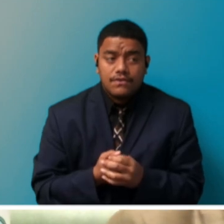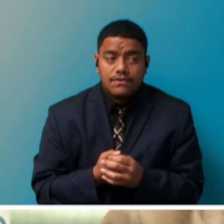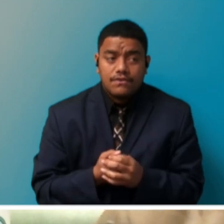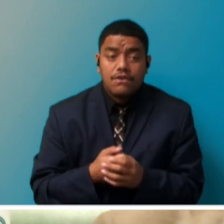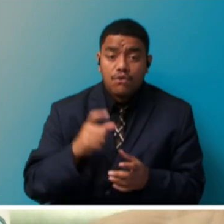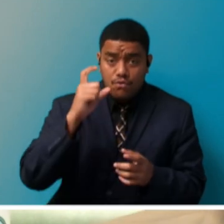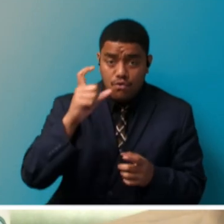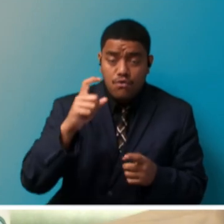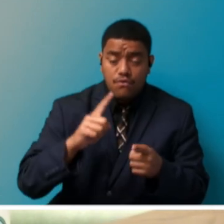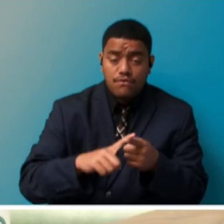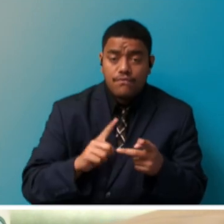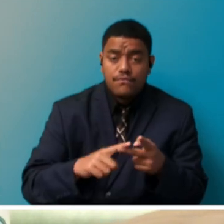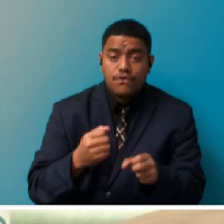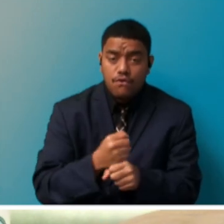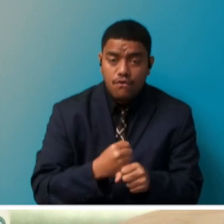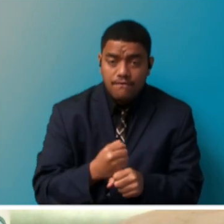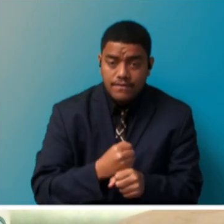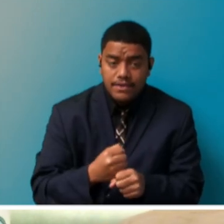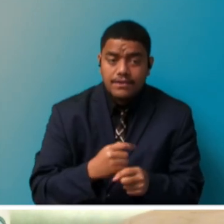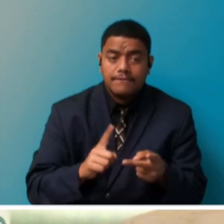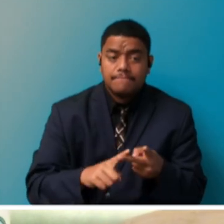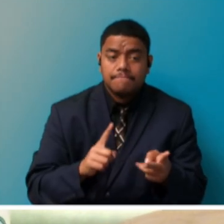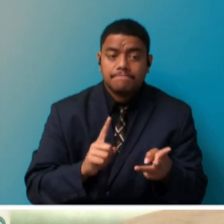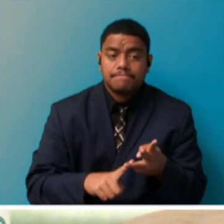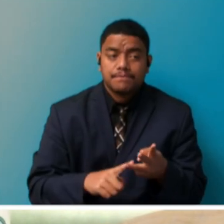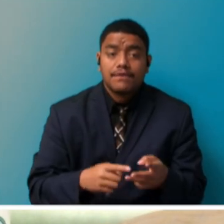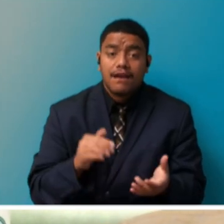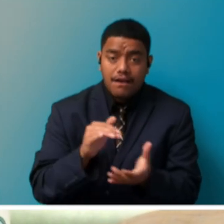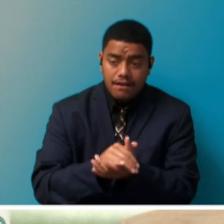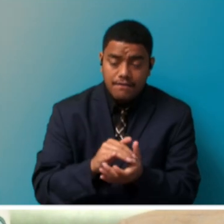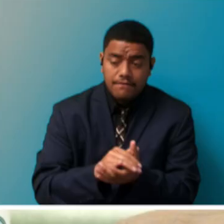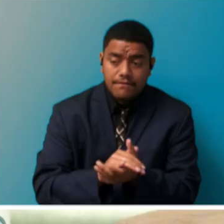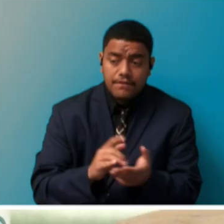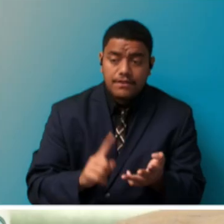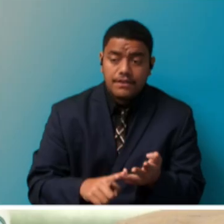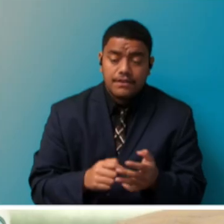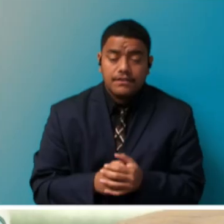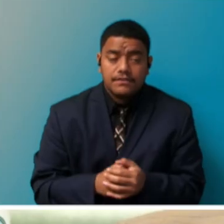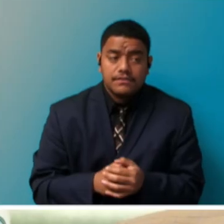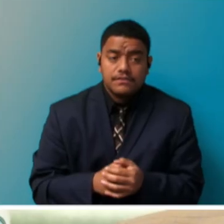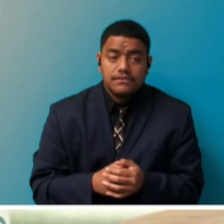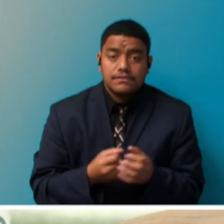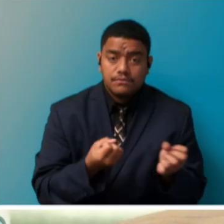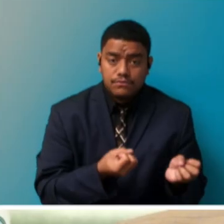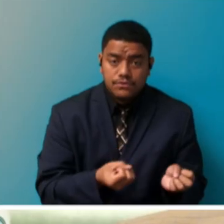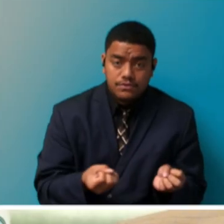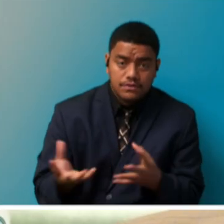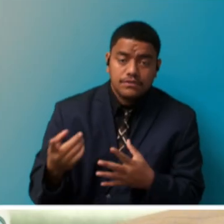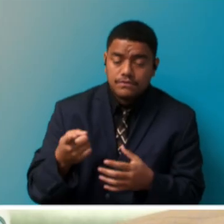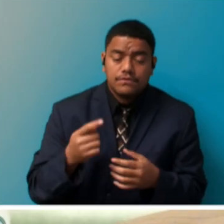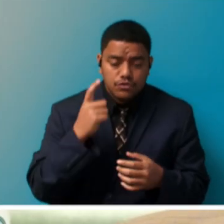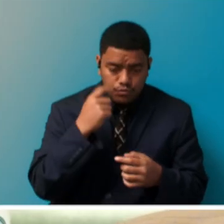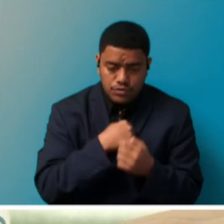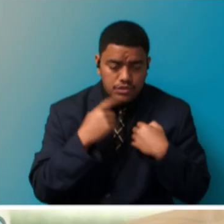cocoa and coffee, and also cassava as products for expansion. There